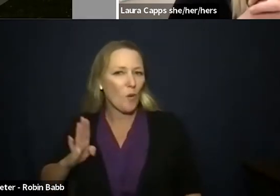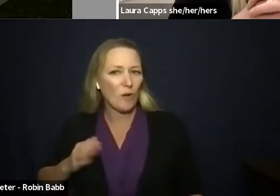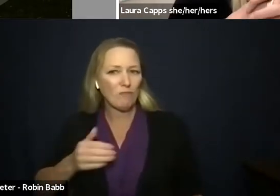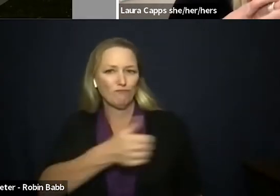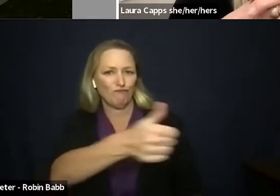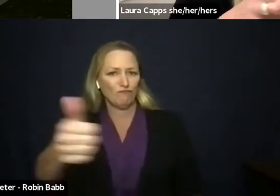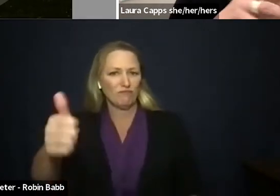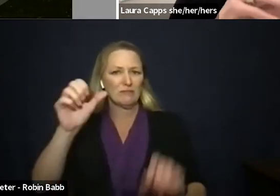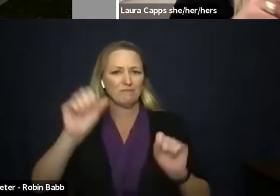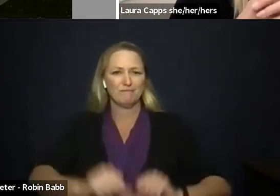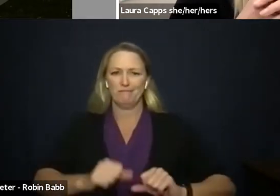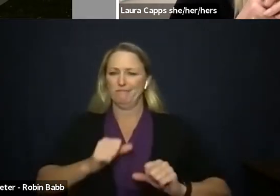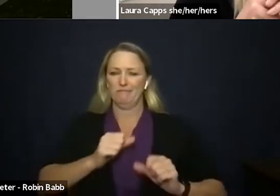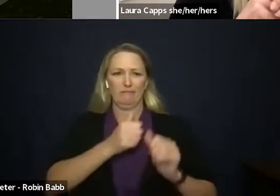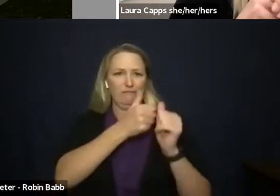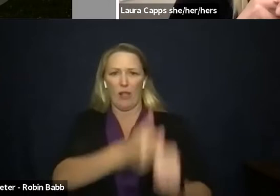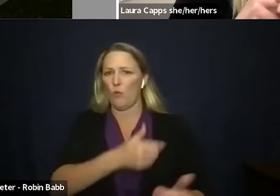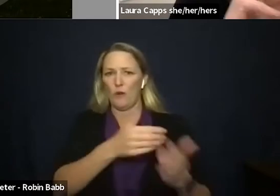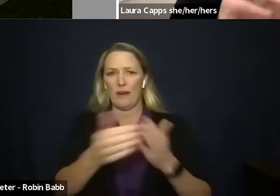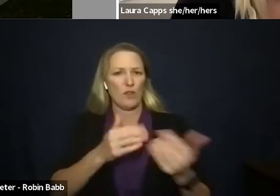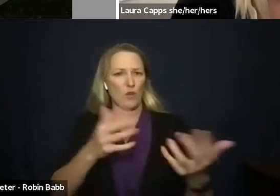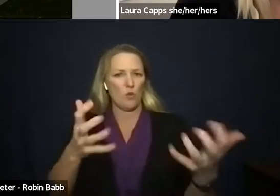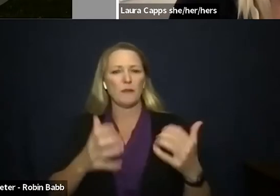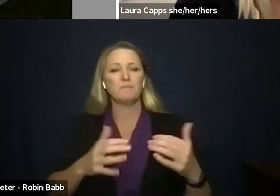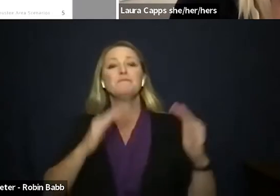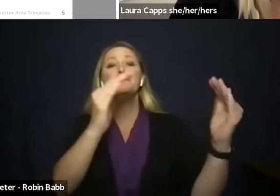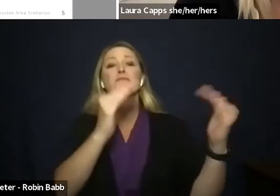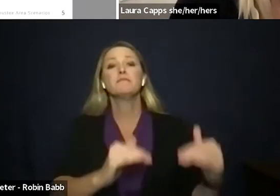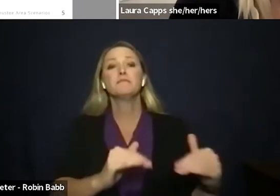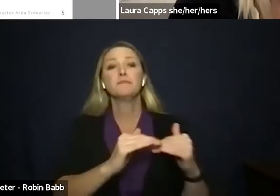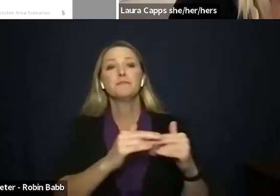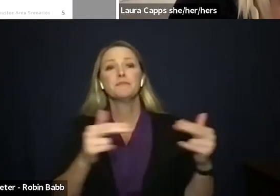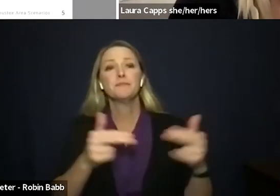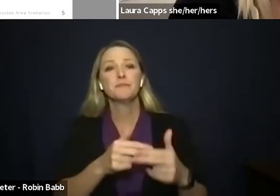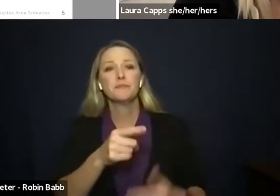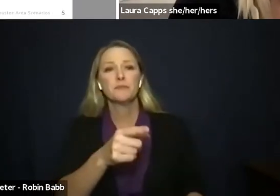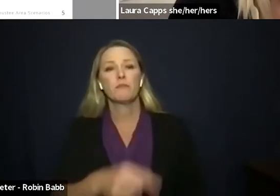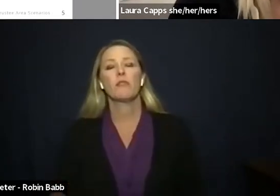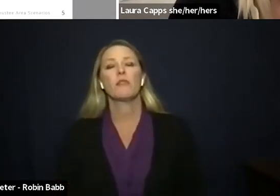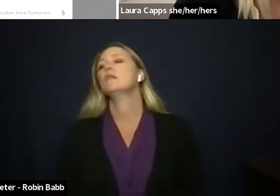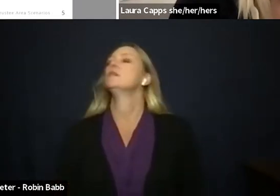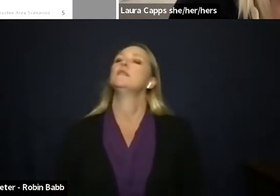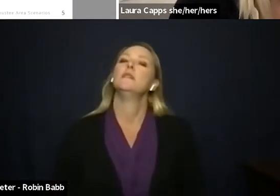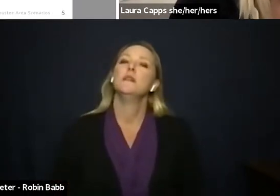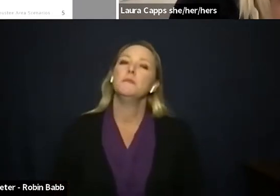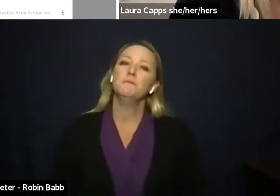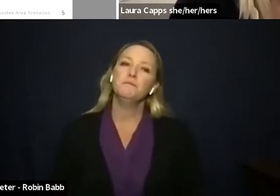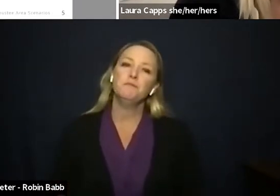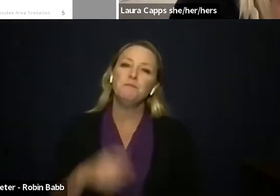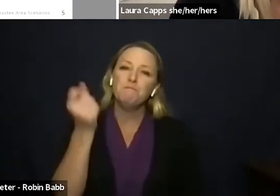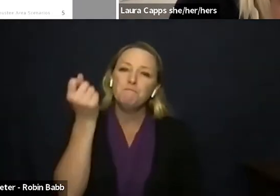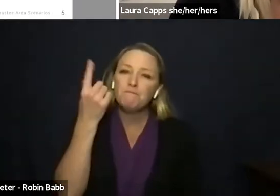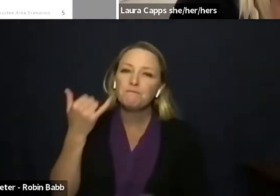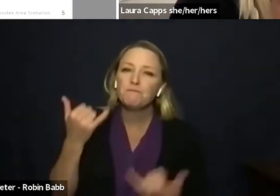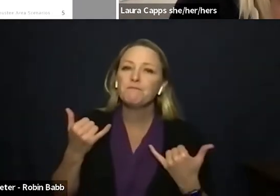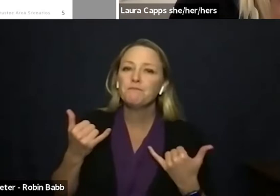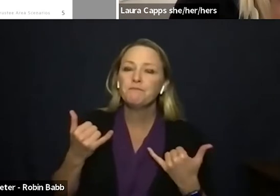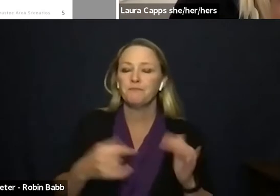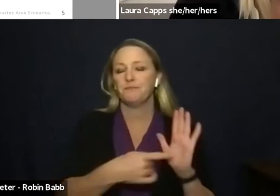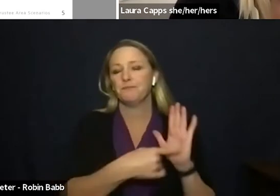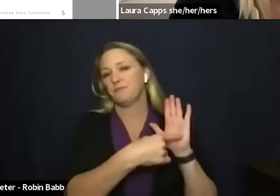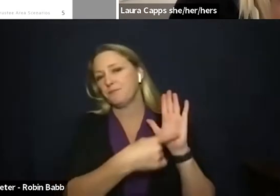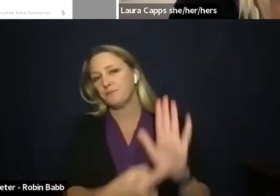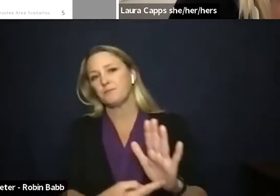whatever process you want so please go to the next slide here so you know right now uh effectively in front of you we